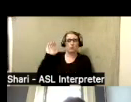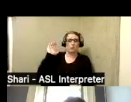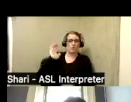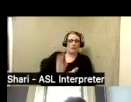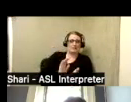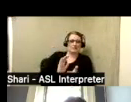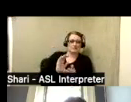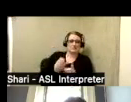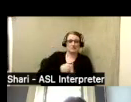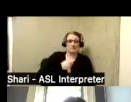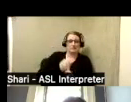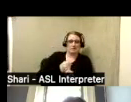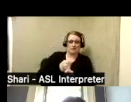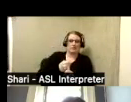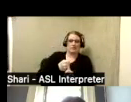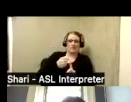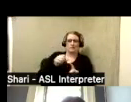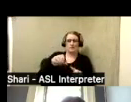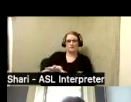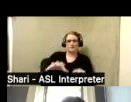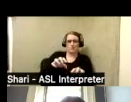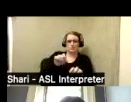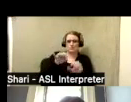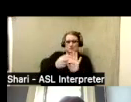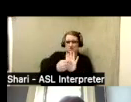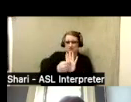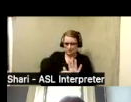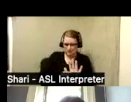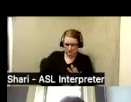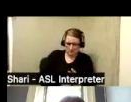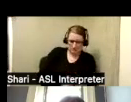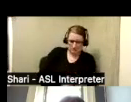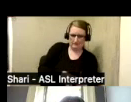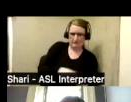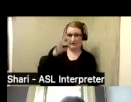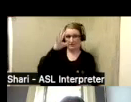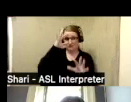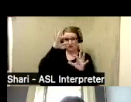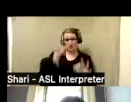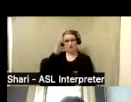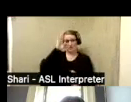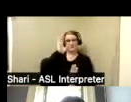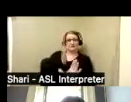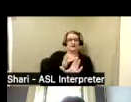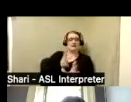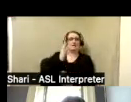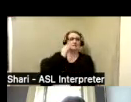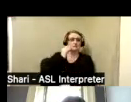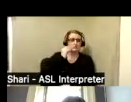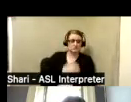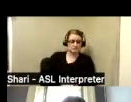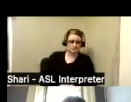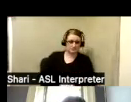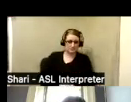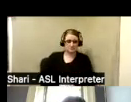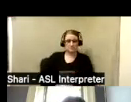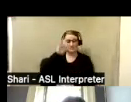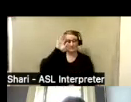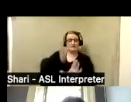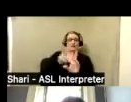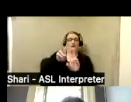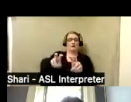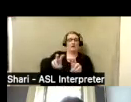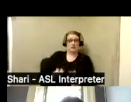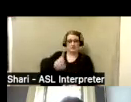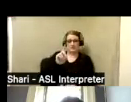to reify something of the frozenness of signs that is often determinative of psychotic experience, the psychoanalyst Guy